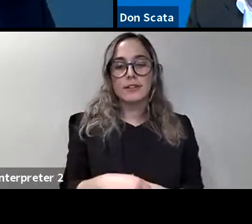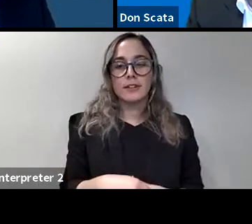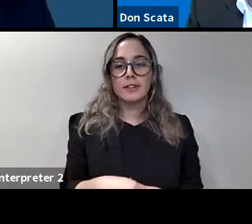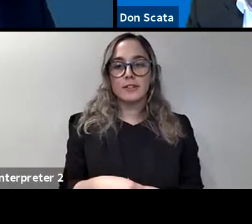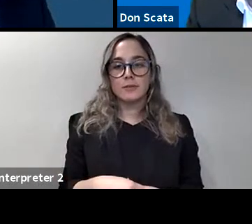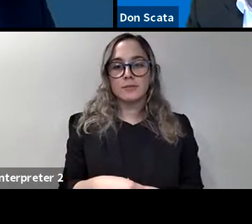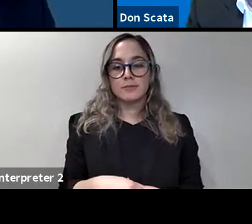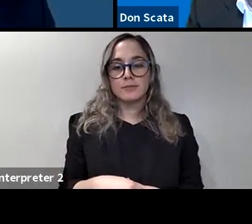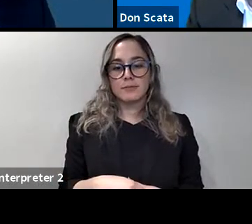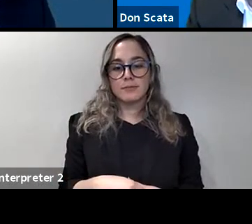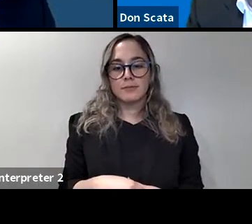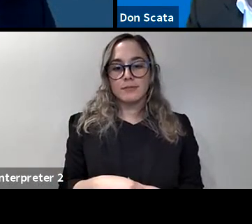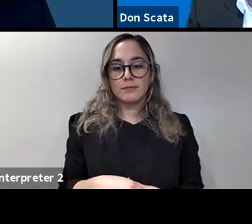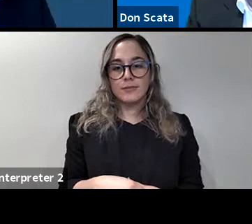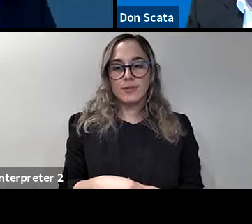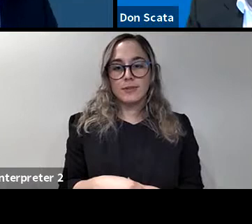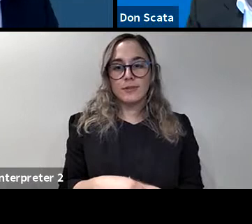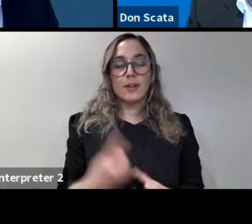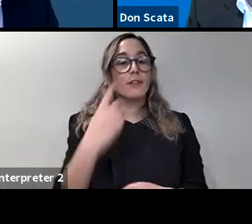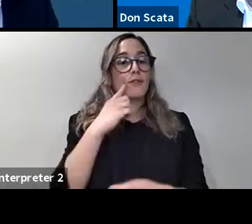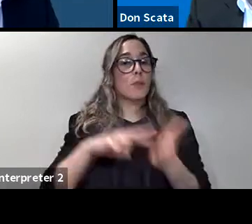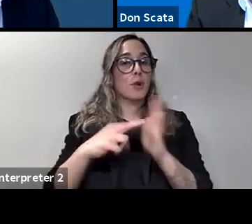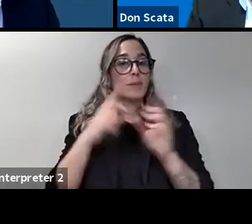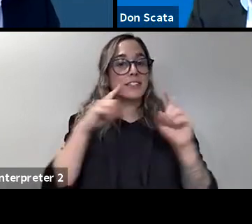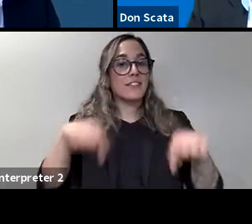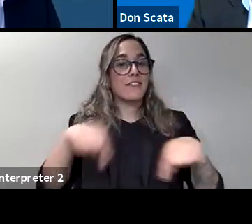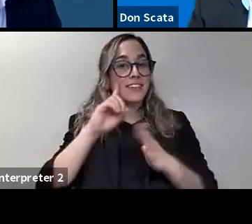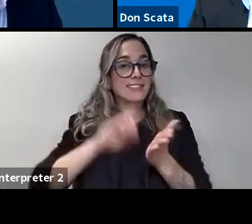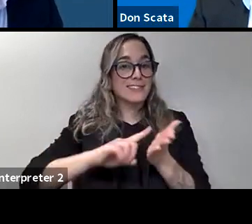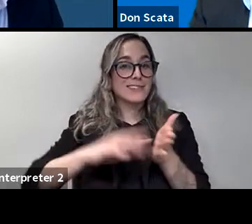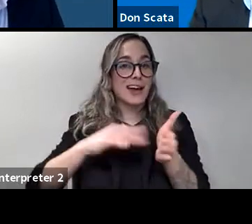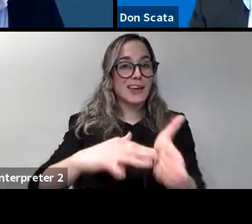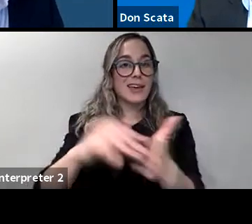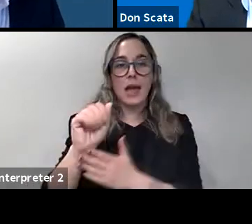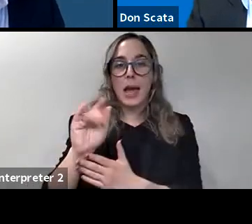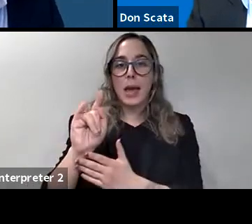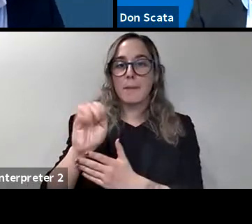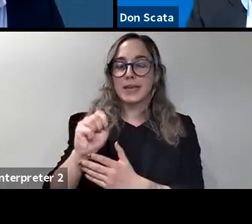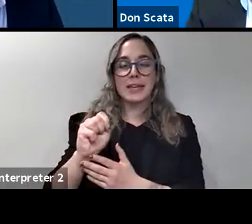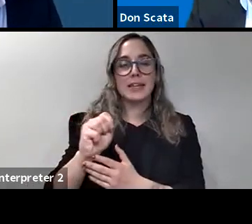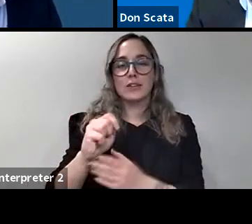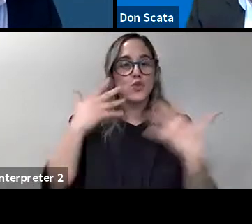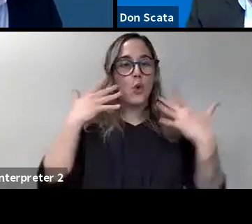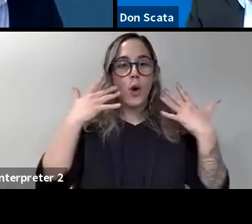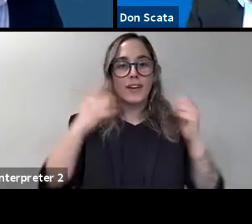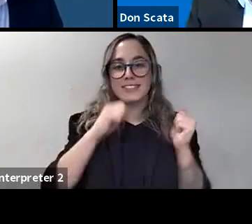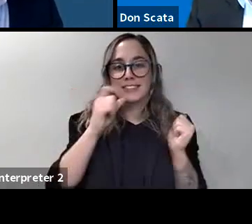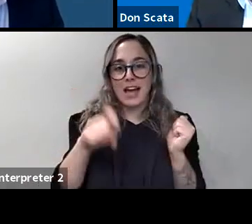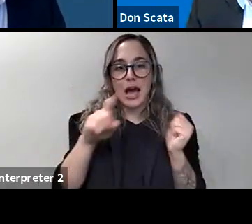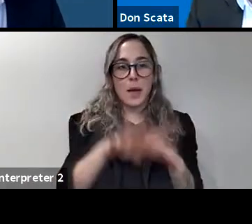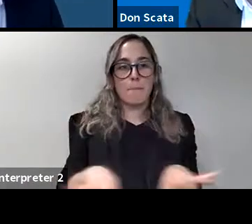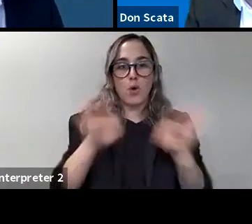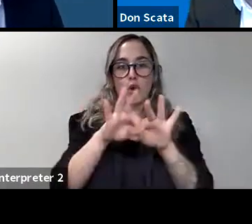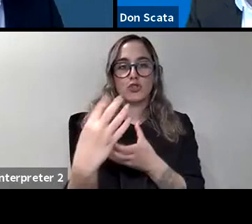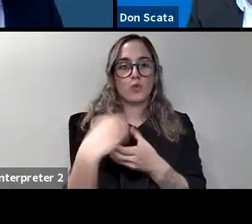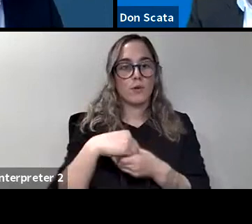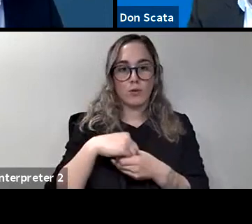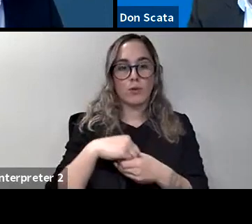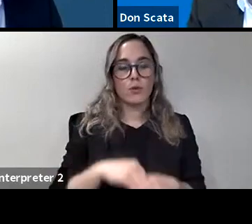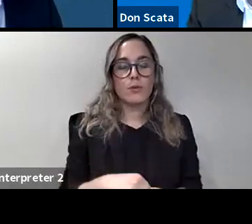And so for the purposes of this study, ambient noise was not needed to be accounted for.